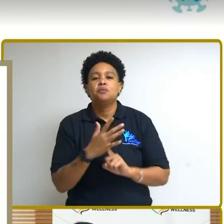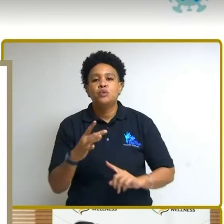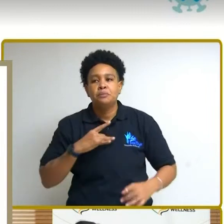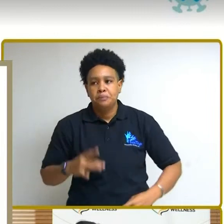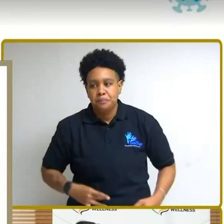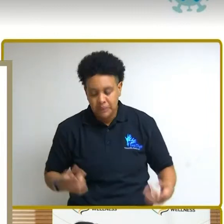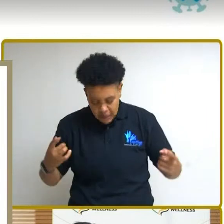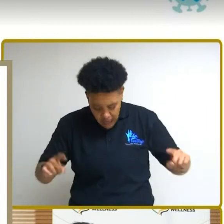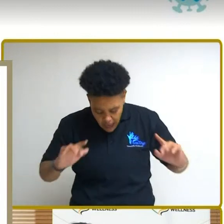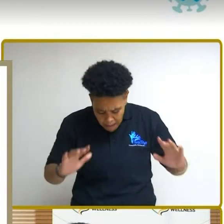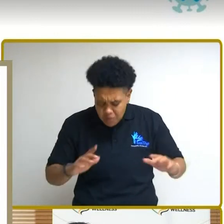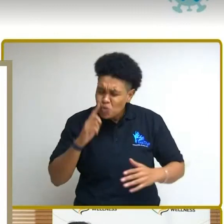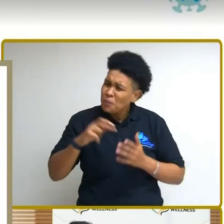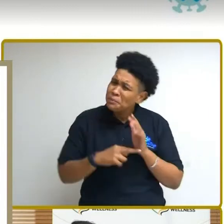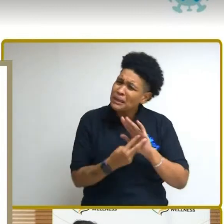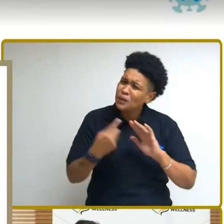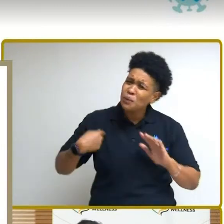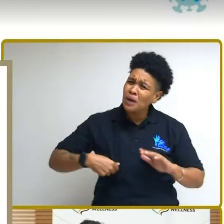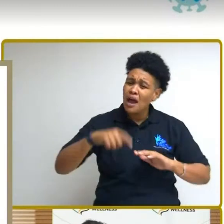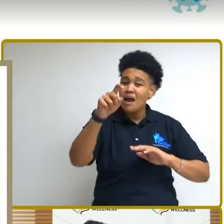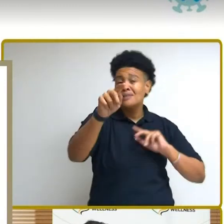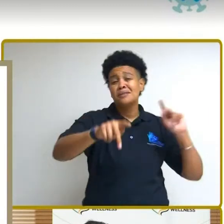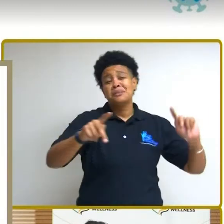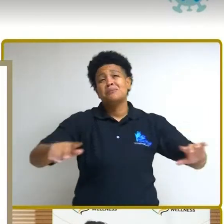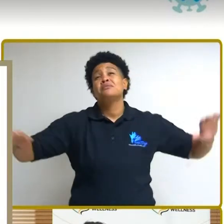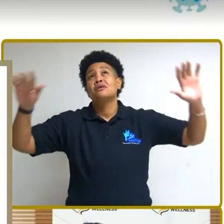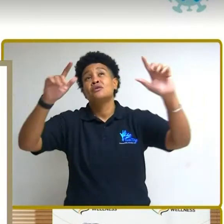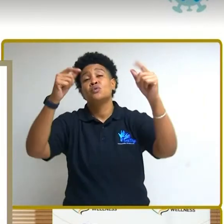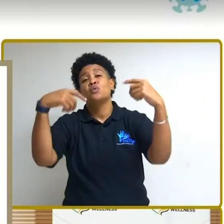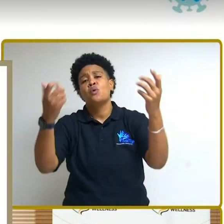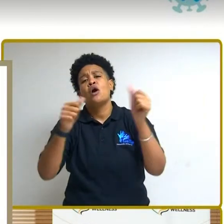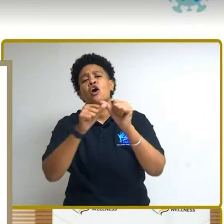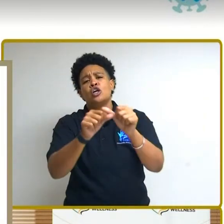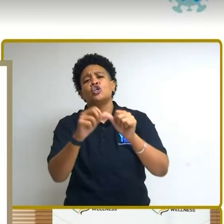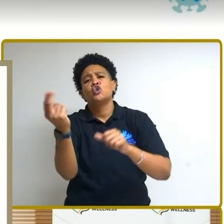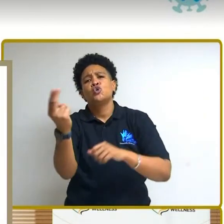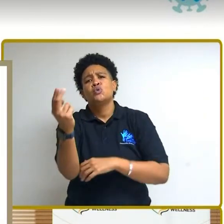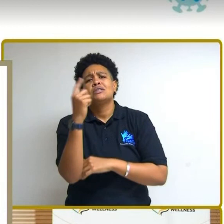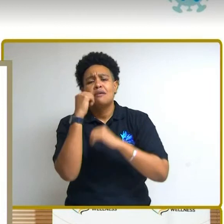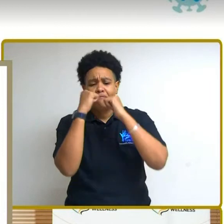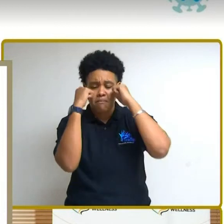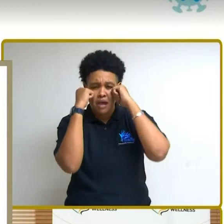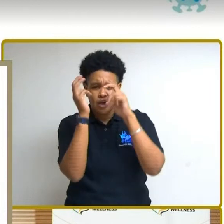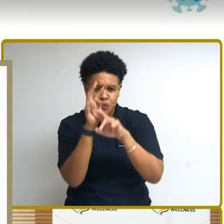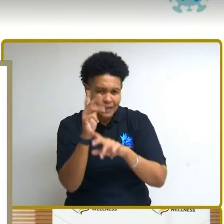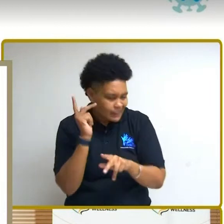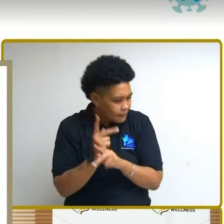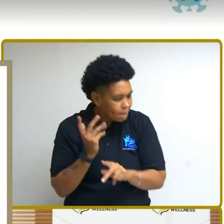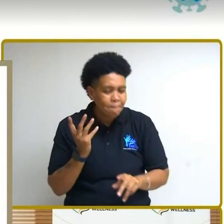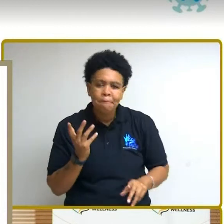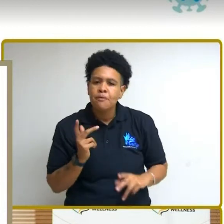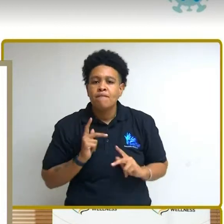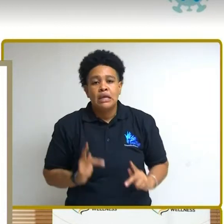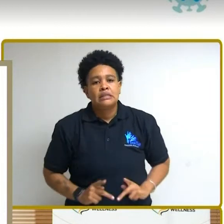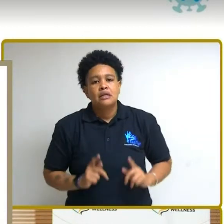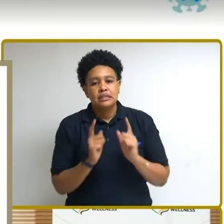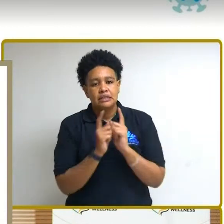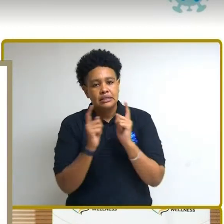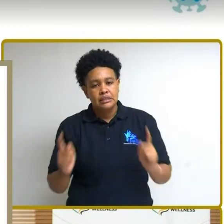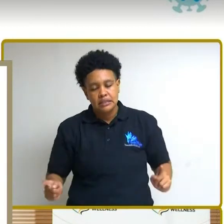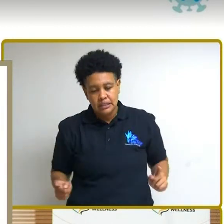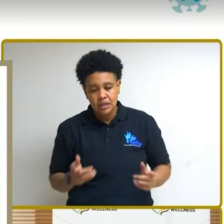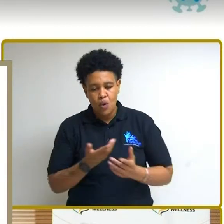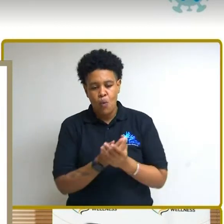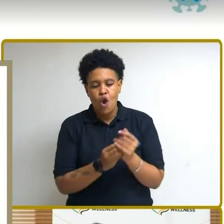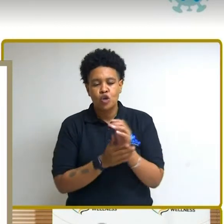Next slide. So therefore, we are asking the population to continue the use of mask wearing, physical distancing, hand